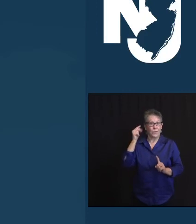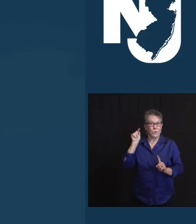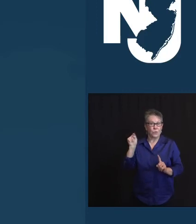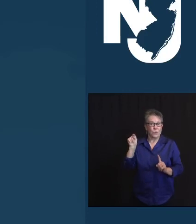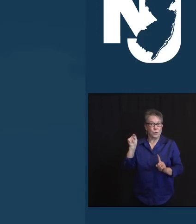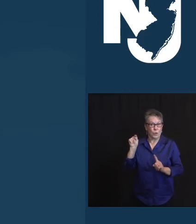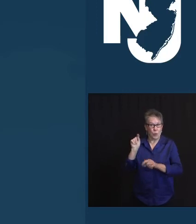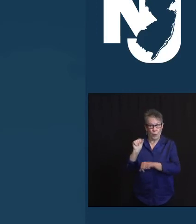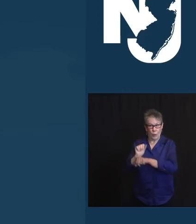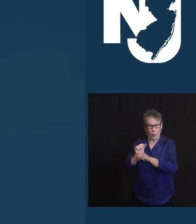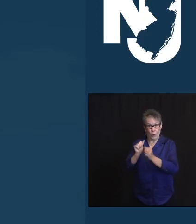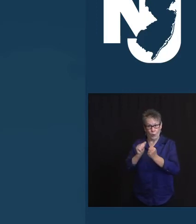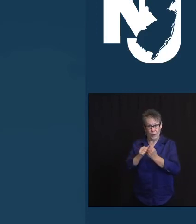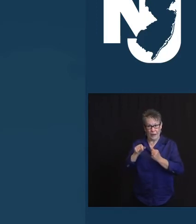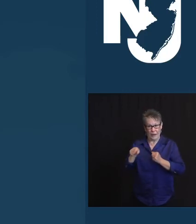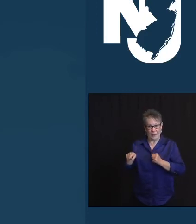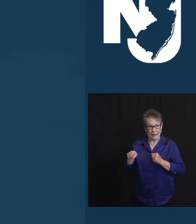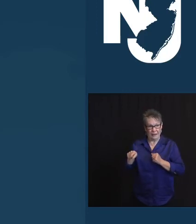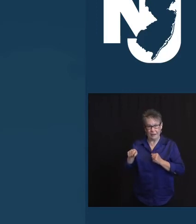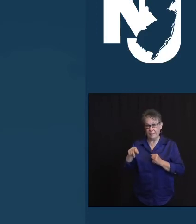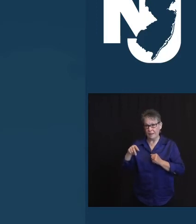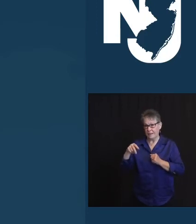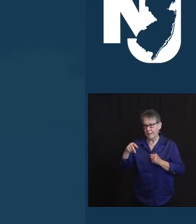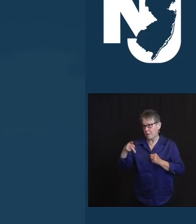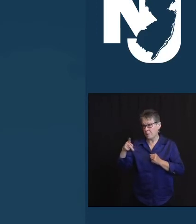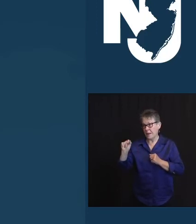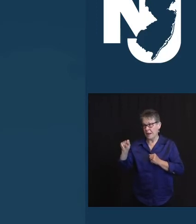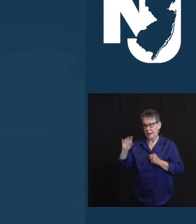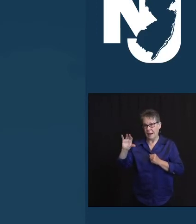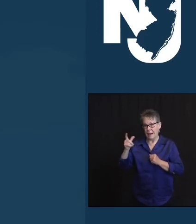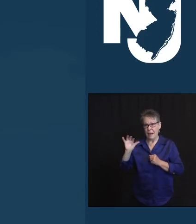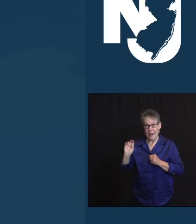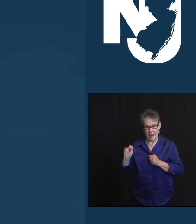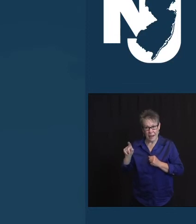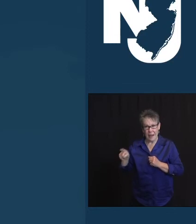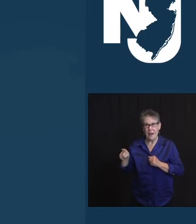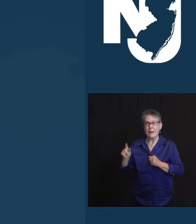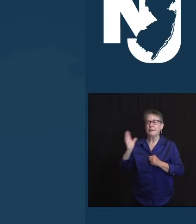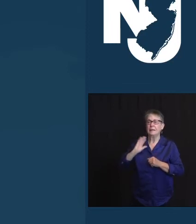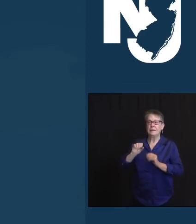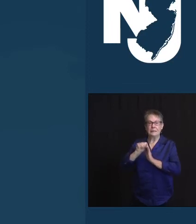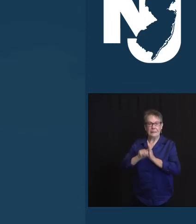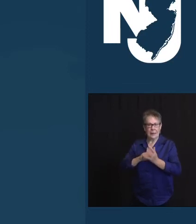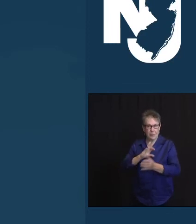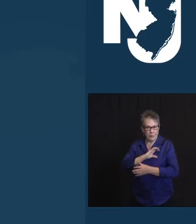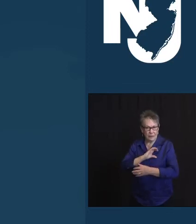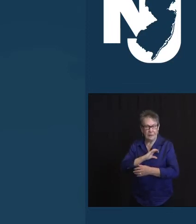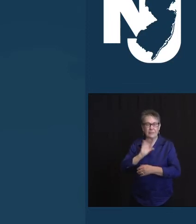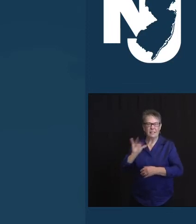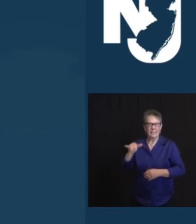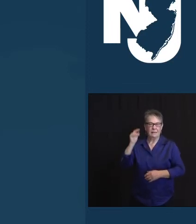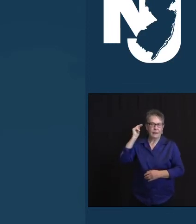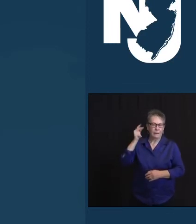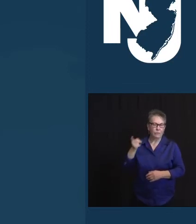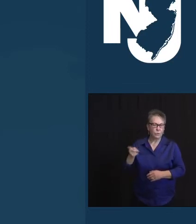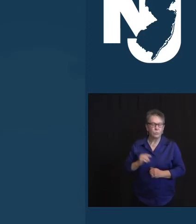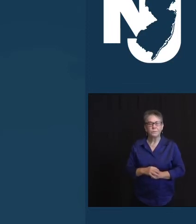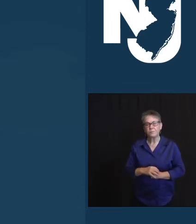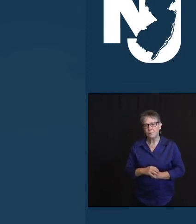Protection Unit for the State Police, another great leader, Major Matt Lubertazzi. According to Jerry's family, Jerry